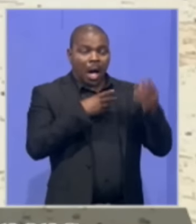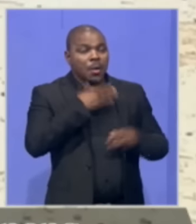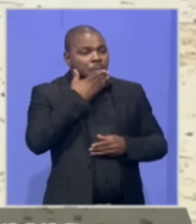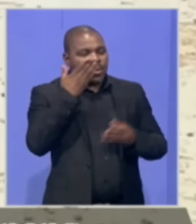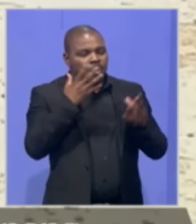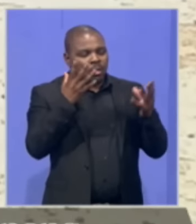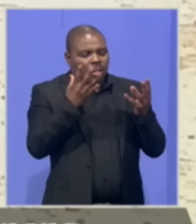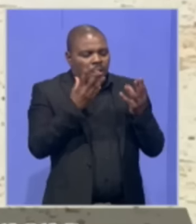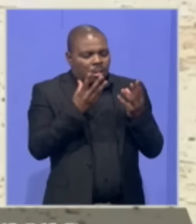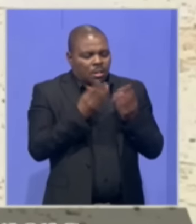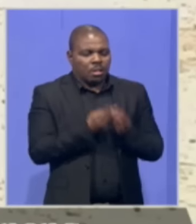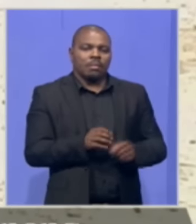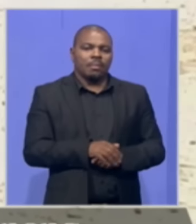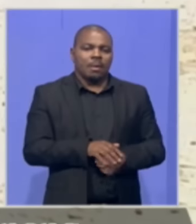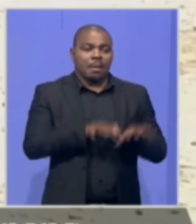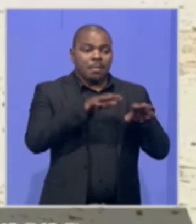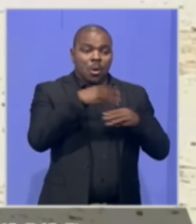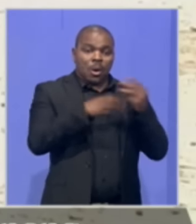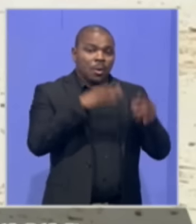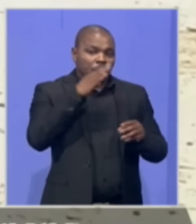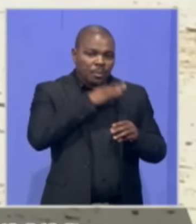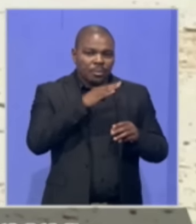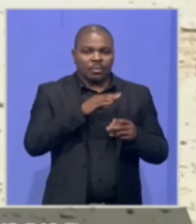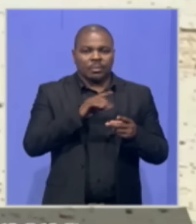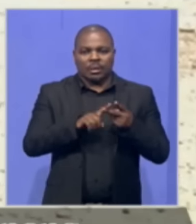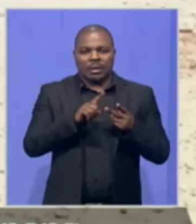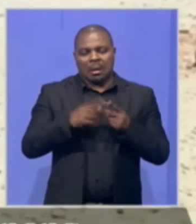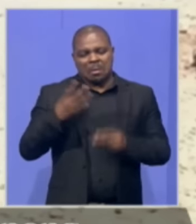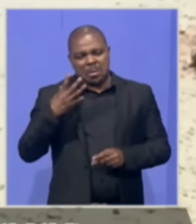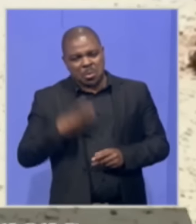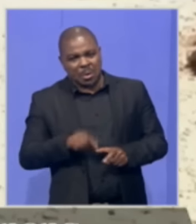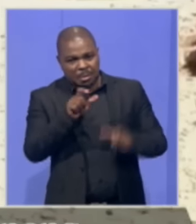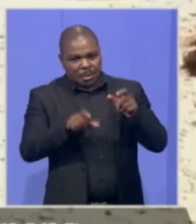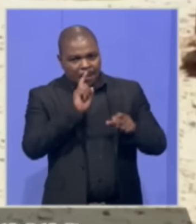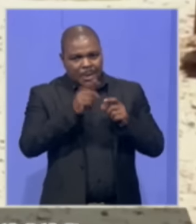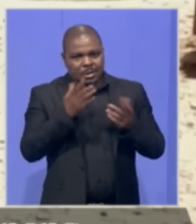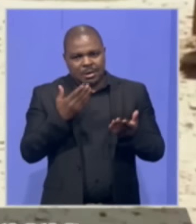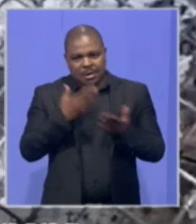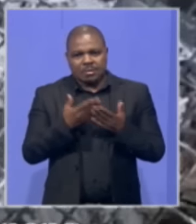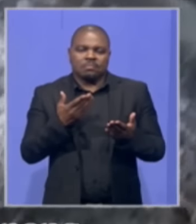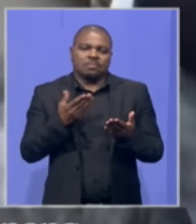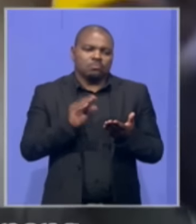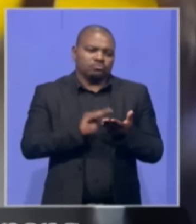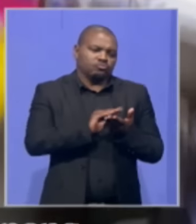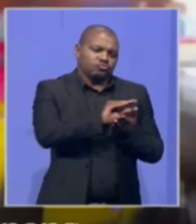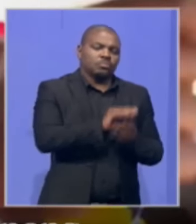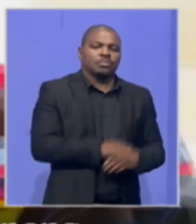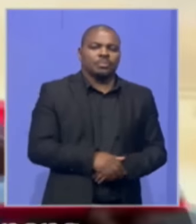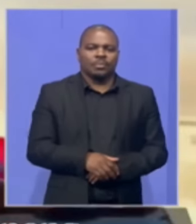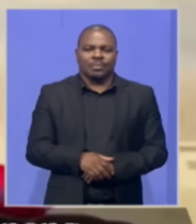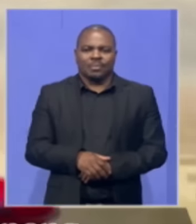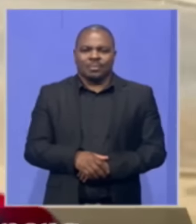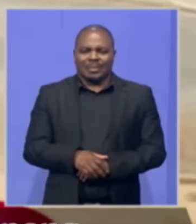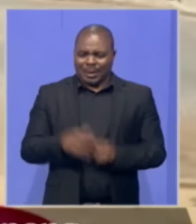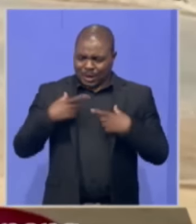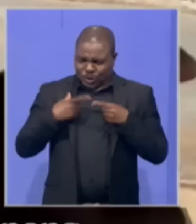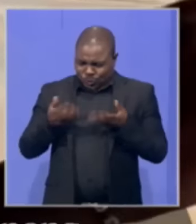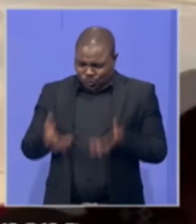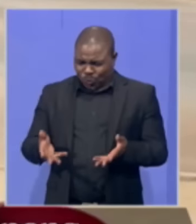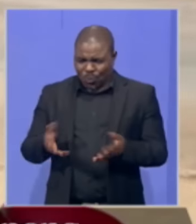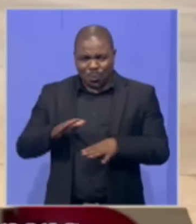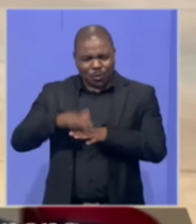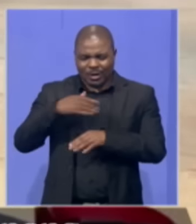the unemployment people to the less fortunate people to get a chance also. I don't want to do this anymore.